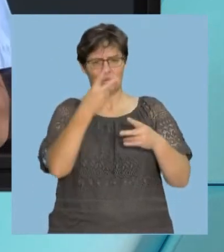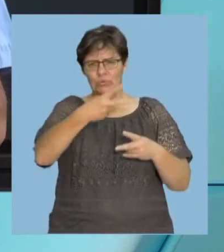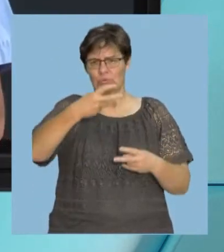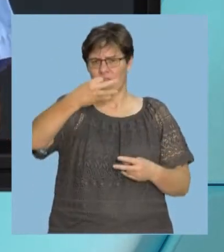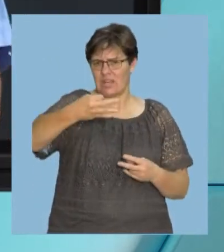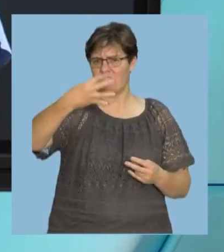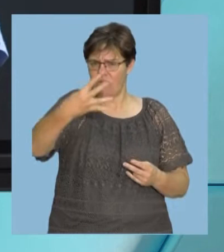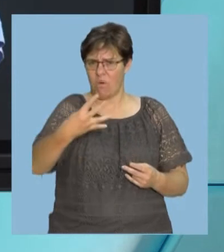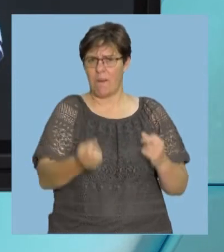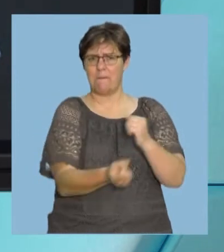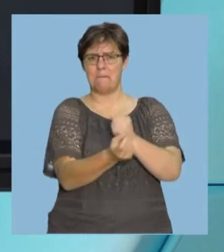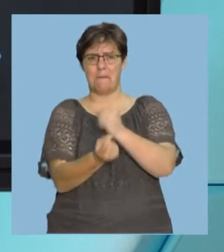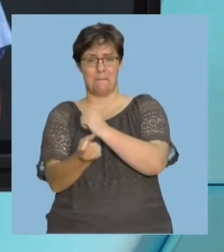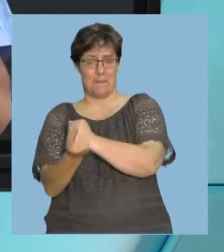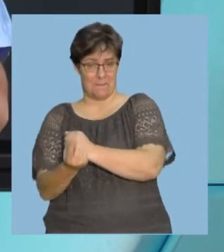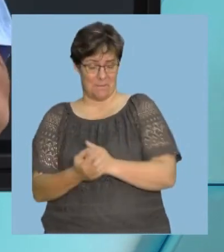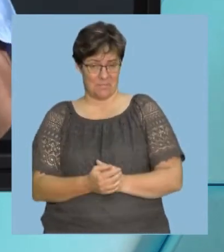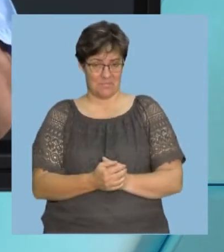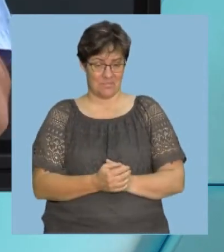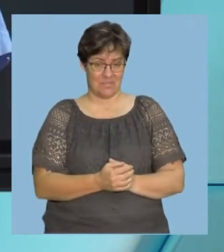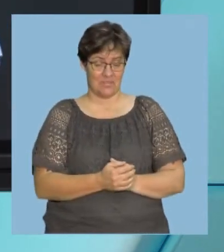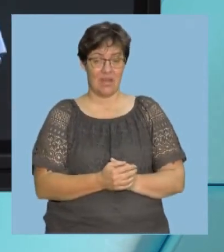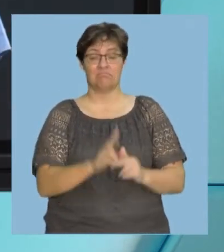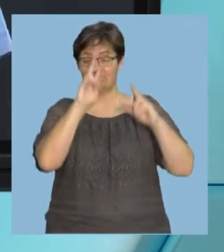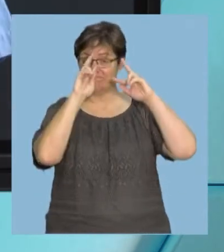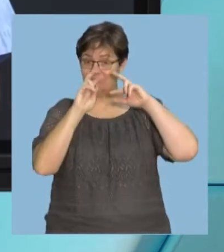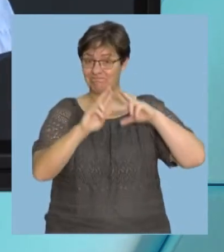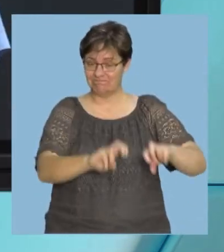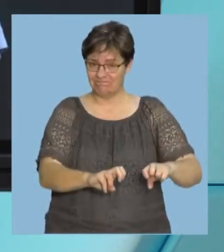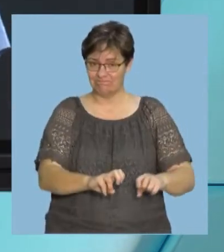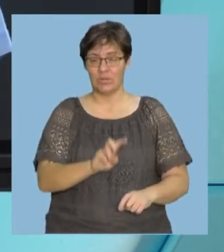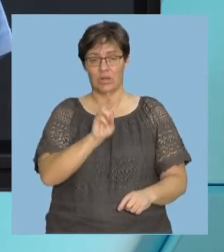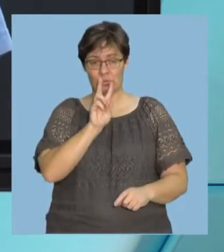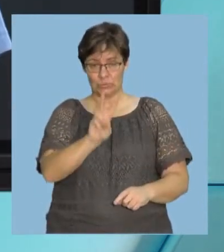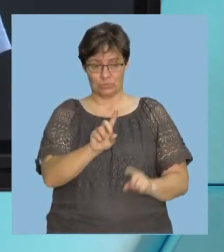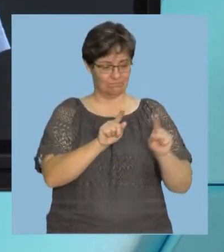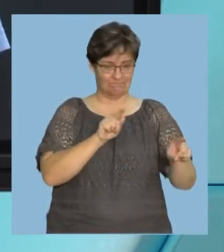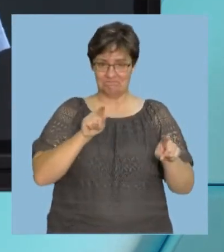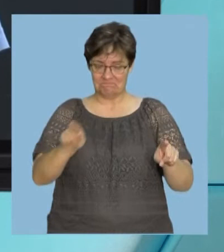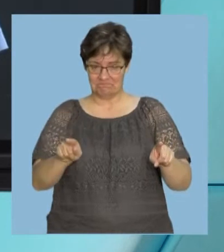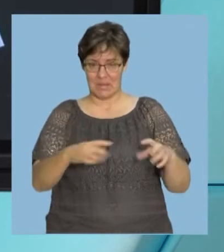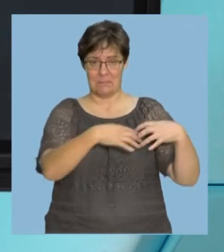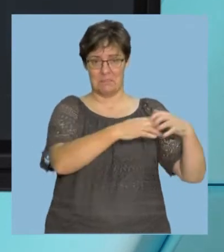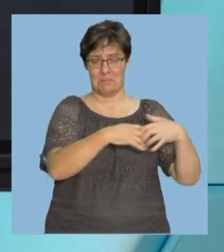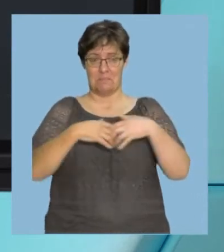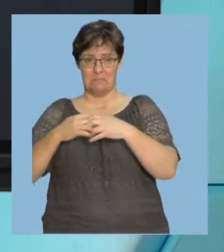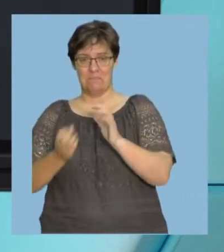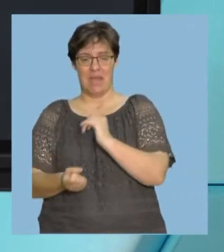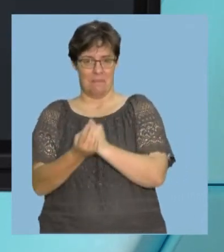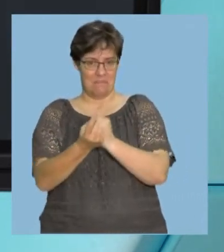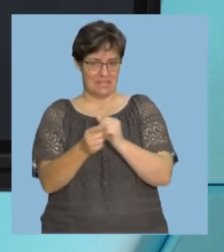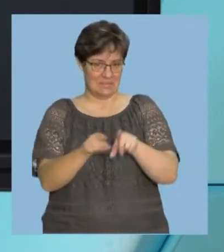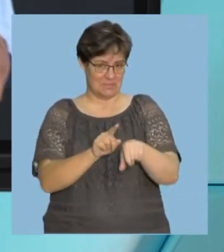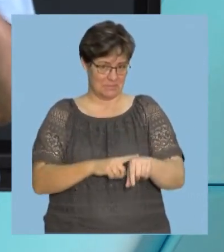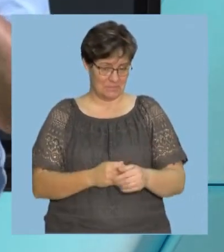event. Now, in this lesson, we're exploring the idea of two different events taking place. And so let's